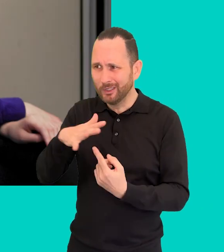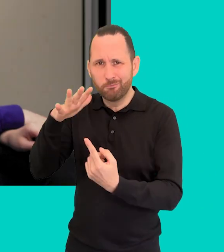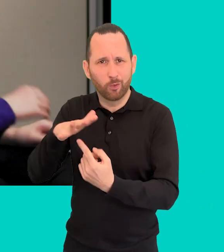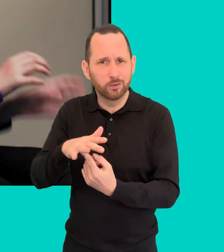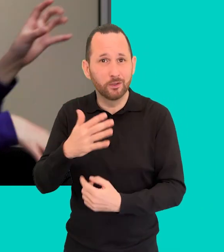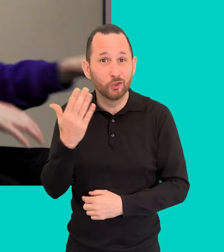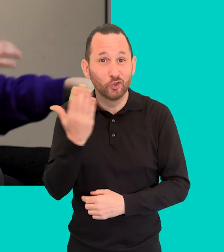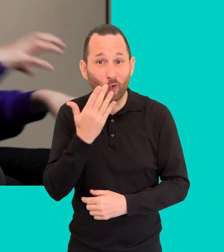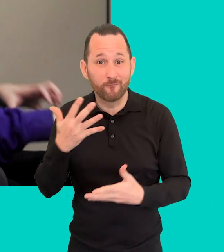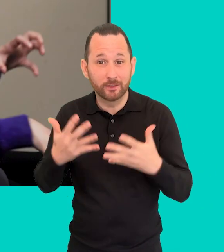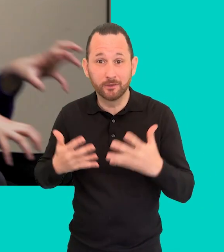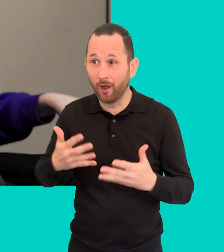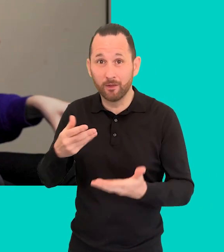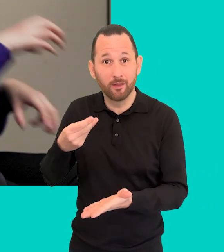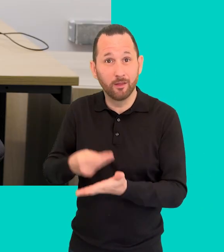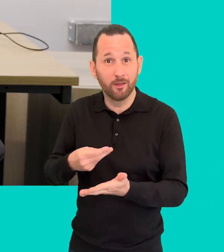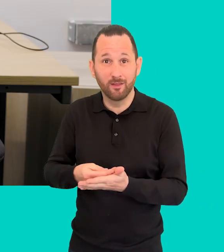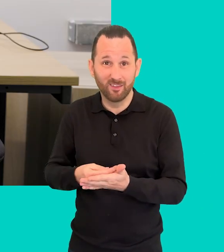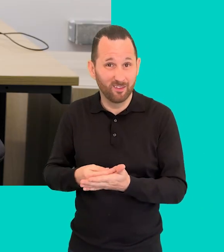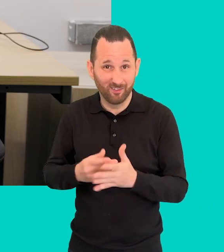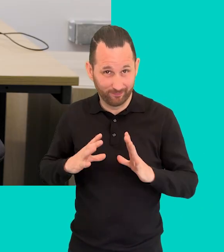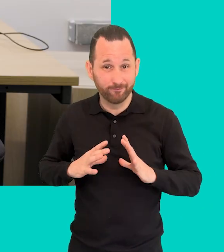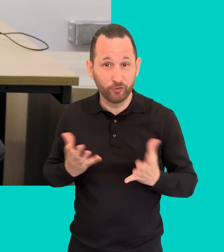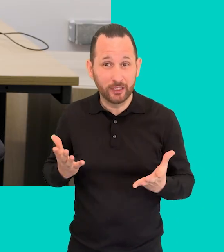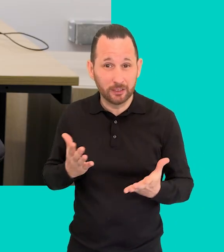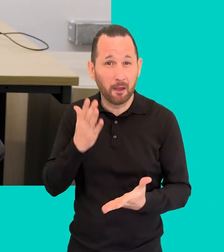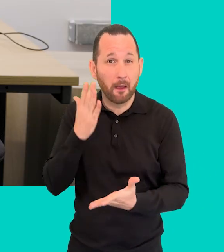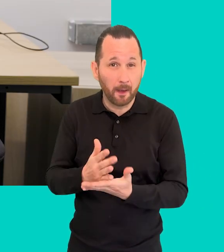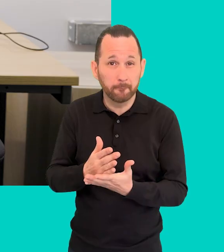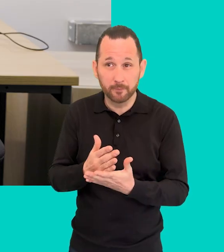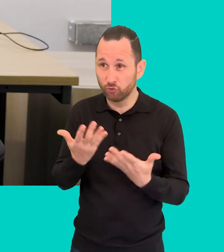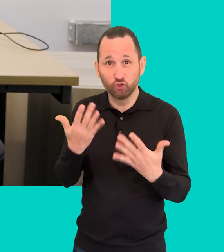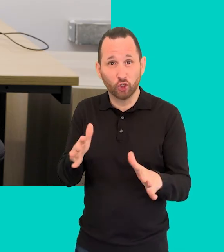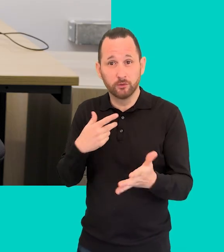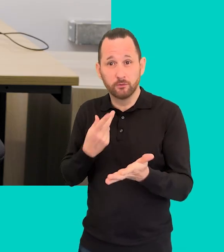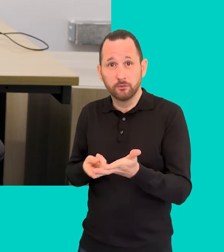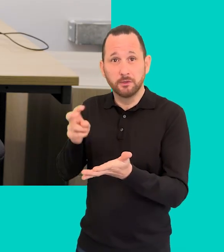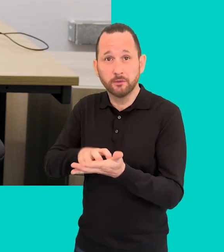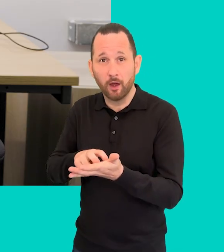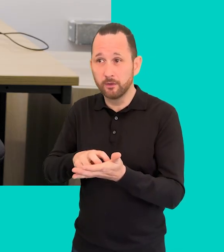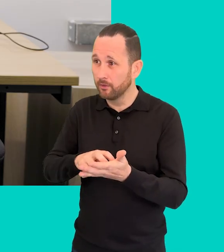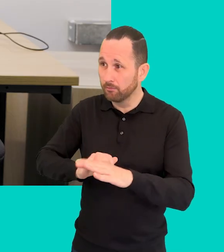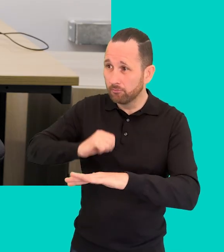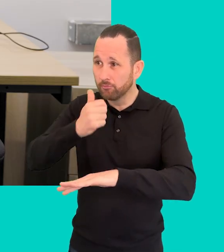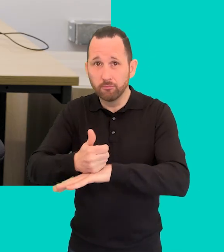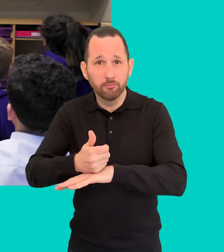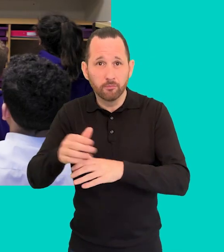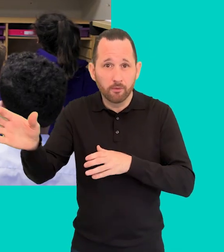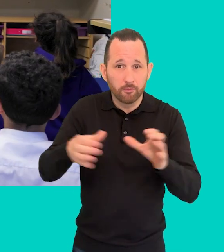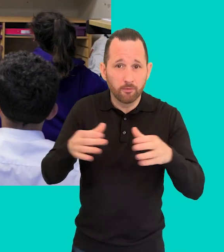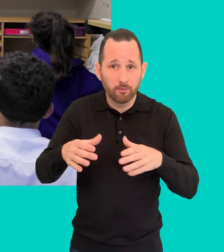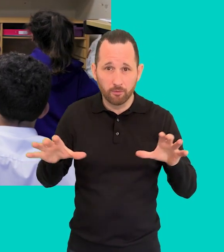as School of Science, the budget just isn't there. So the fact that it's free to sign up, it's free